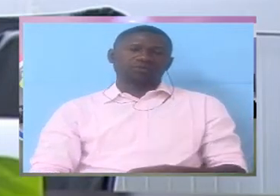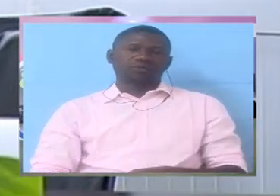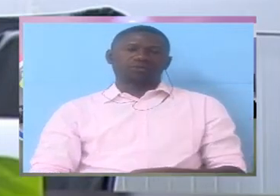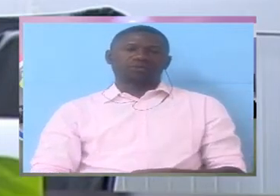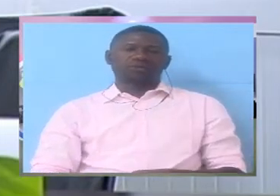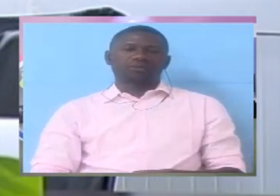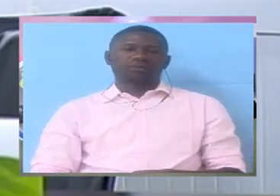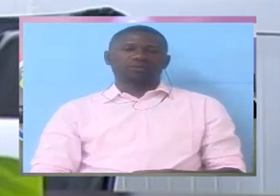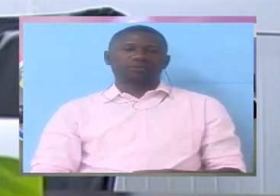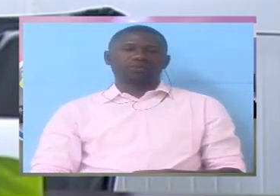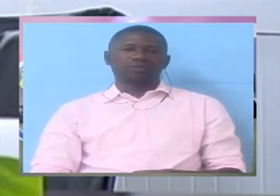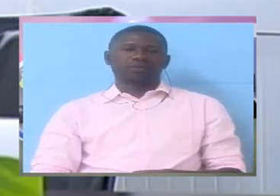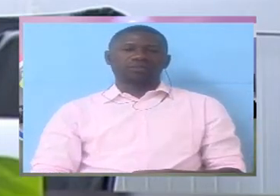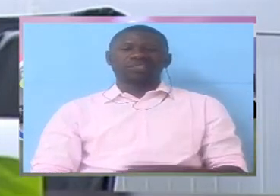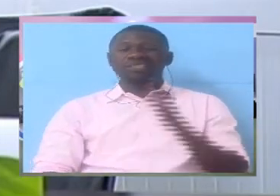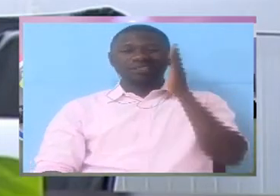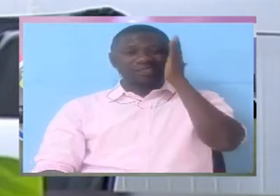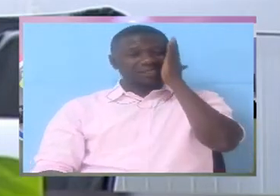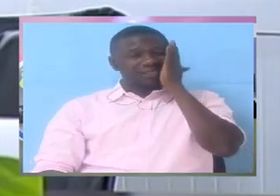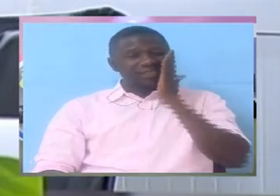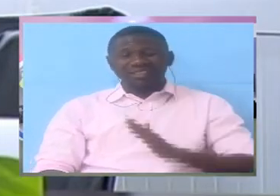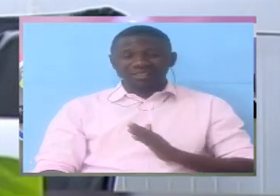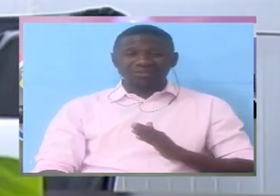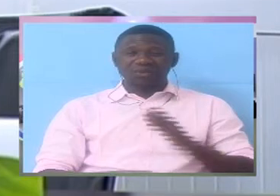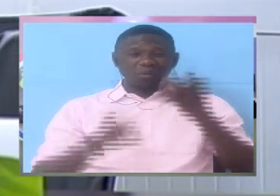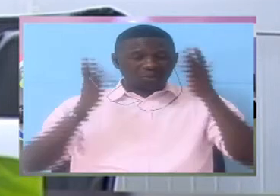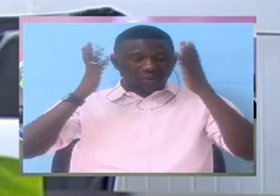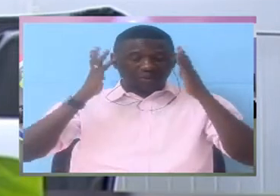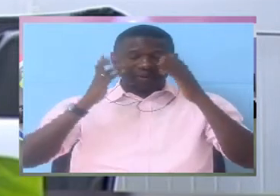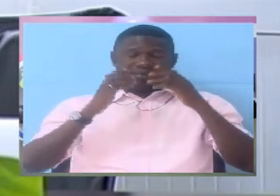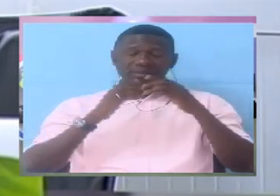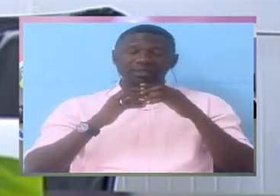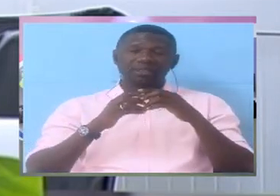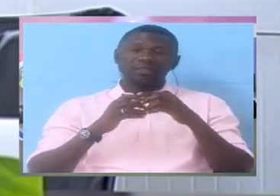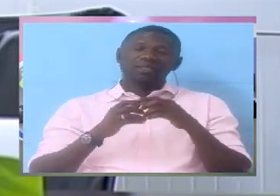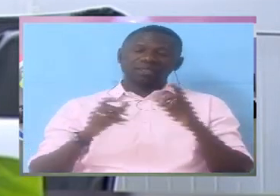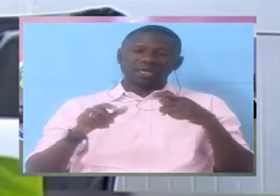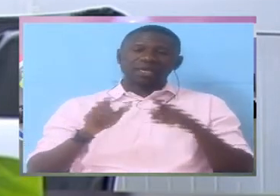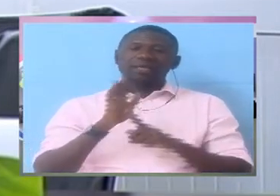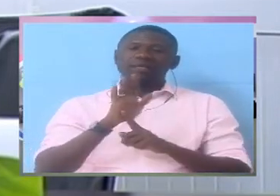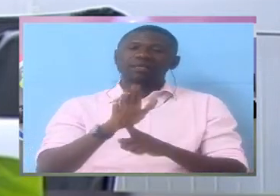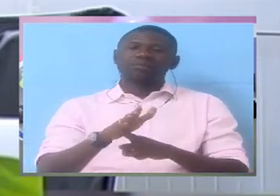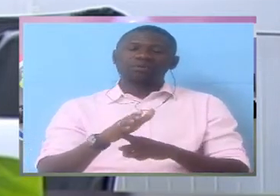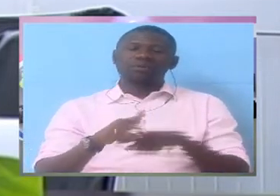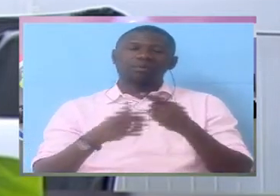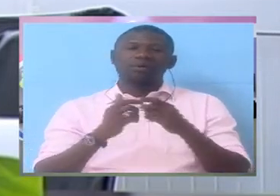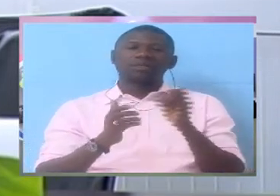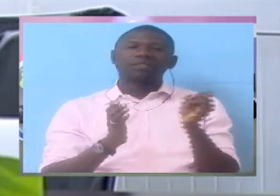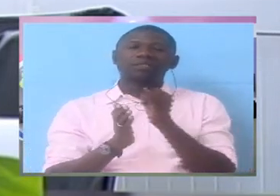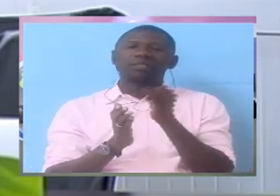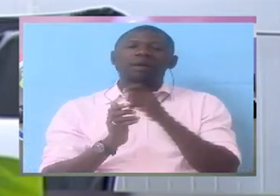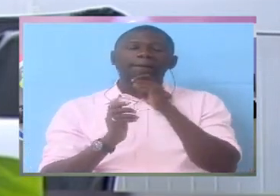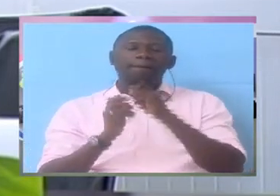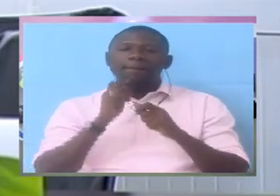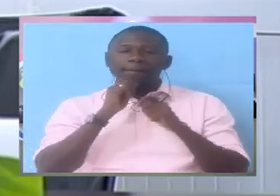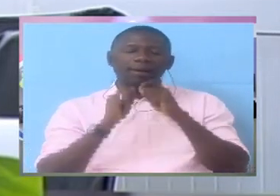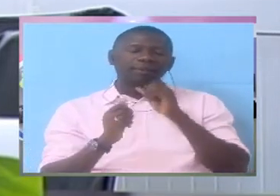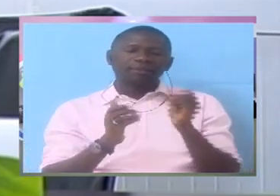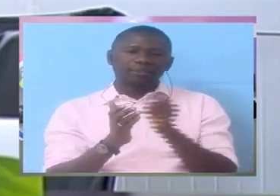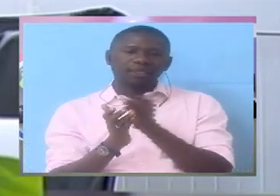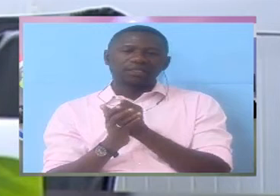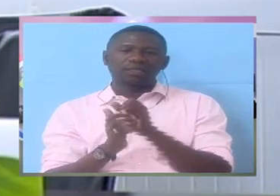director ti. High profile case like Serin Digal's case. Ukuma balu menketa nyim